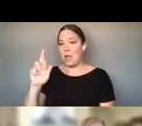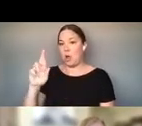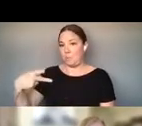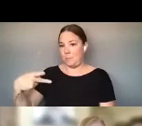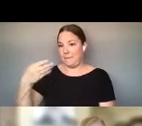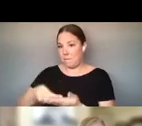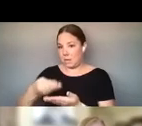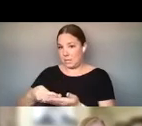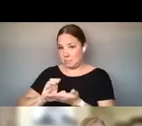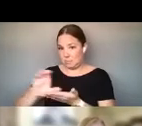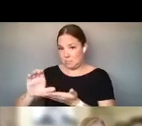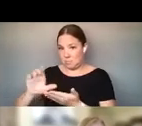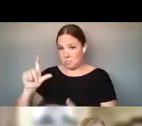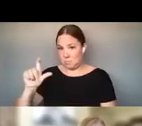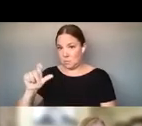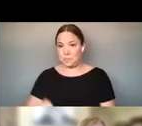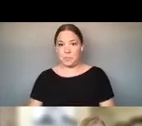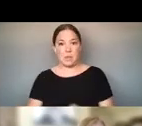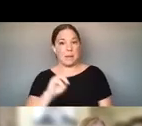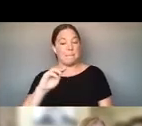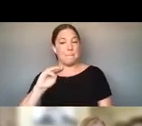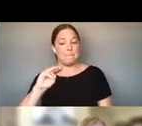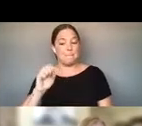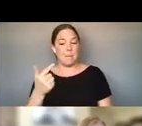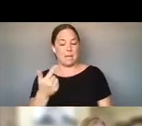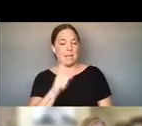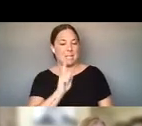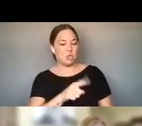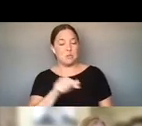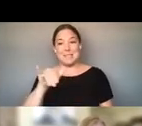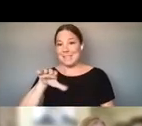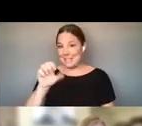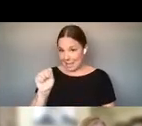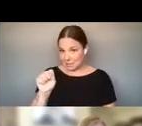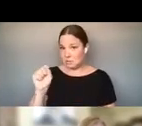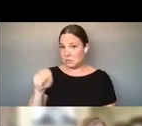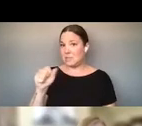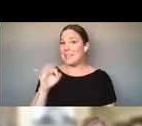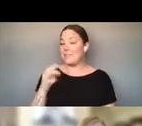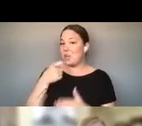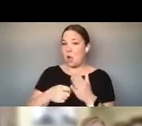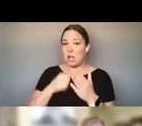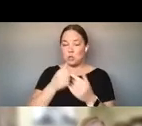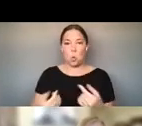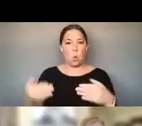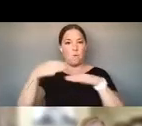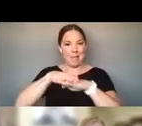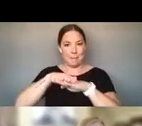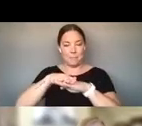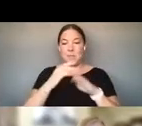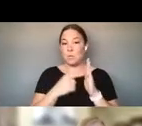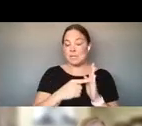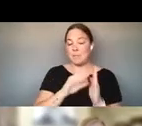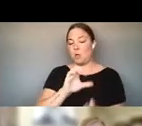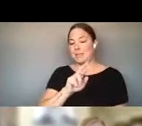Yes, as long as the costs do not overlap. So, for example, if you received a